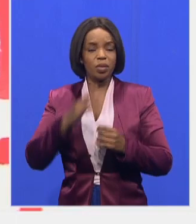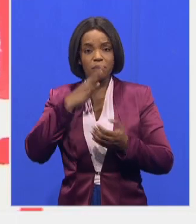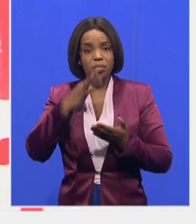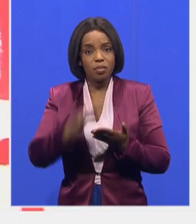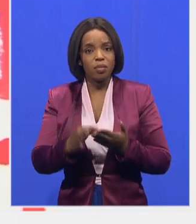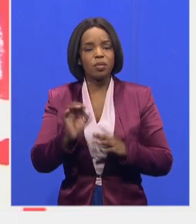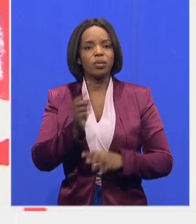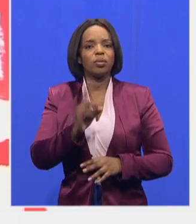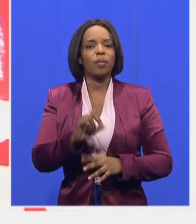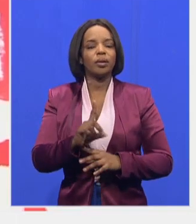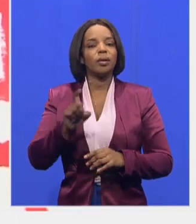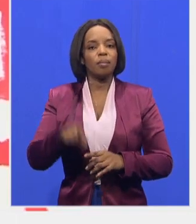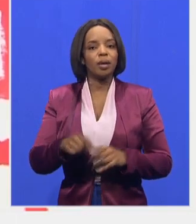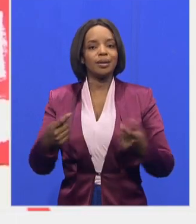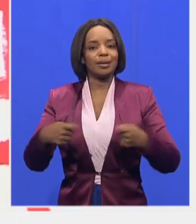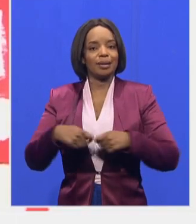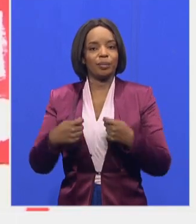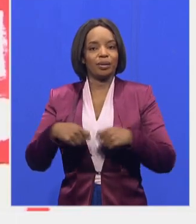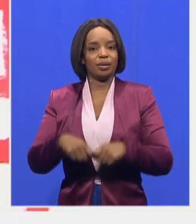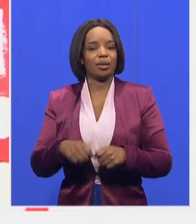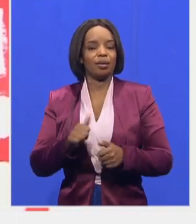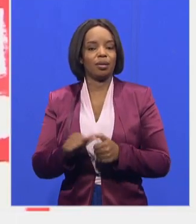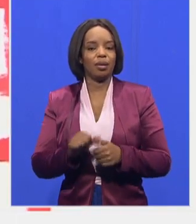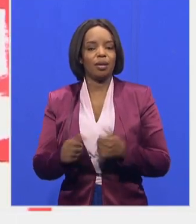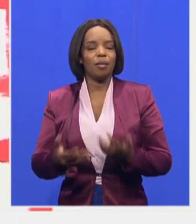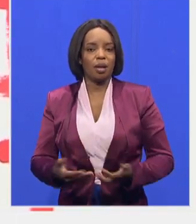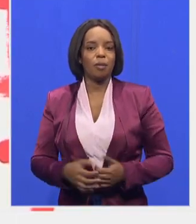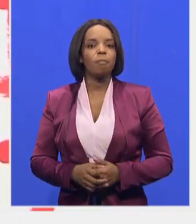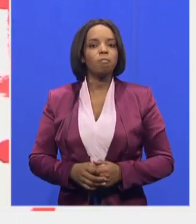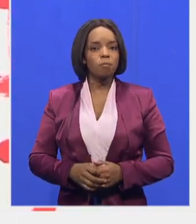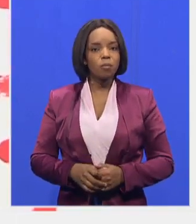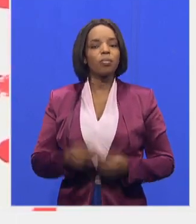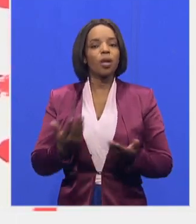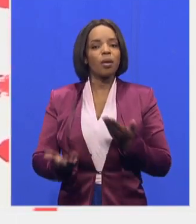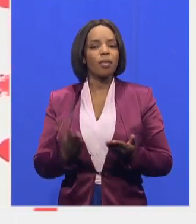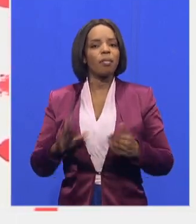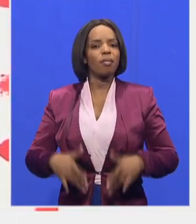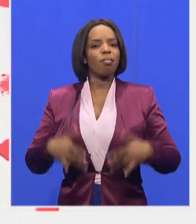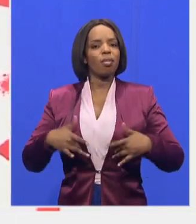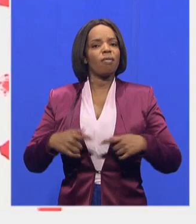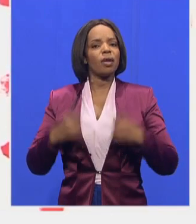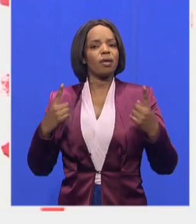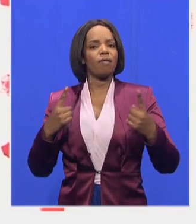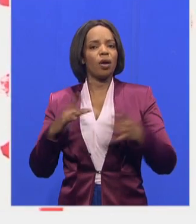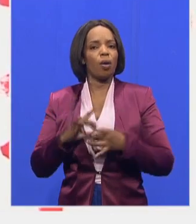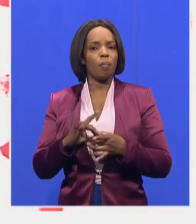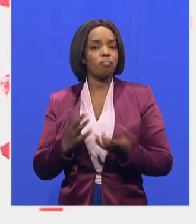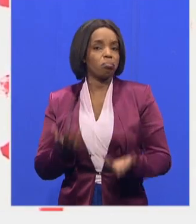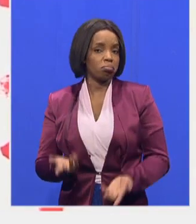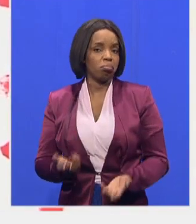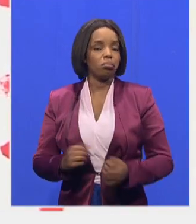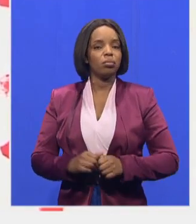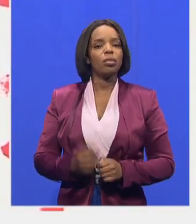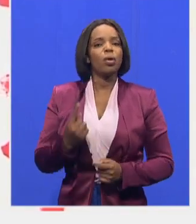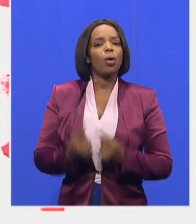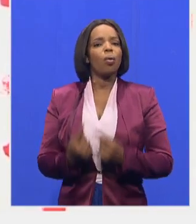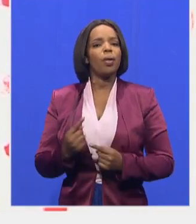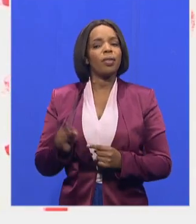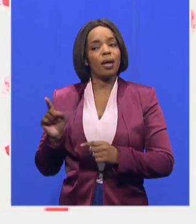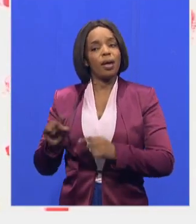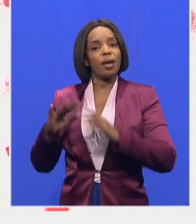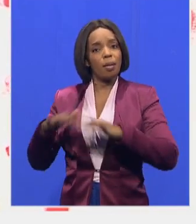system of a subsidy rather than simply providing two different homes, and the ministers would choose. Whether Parliament moves or not is going to be a